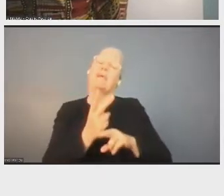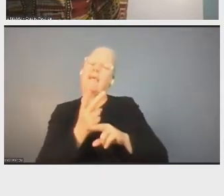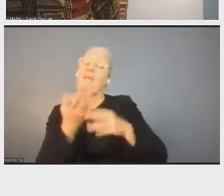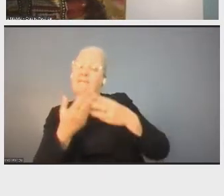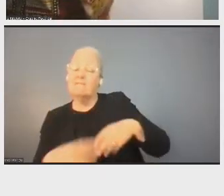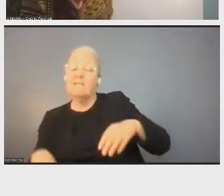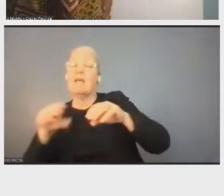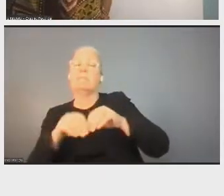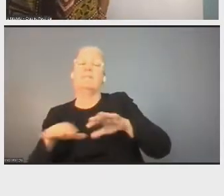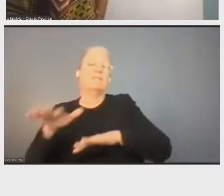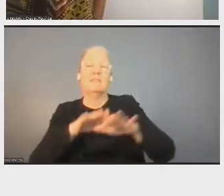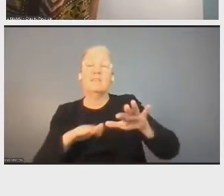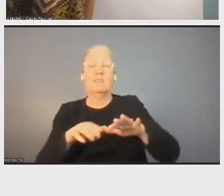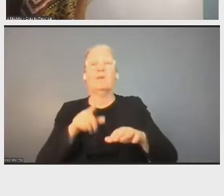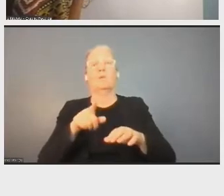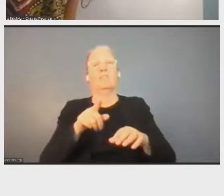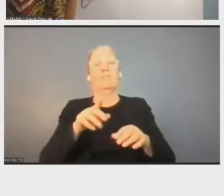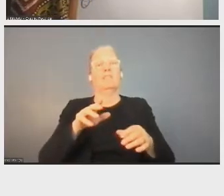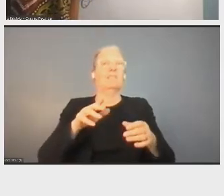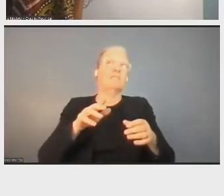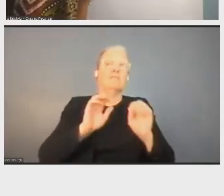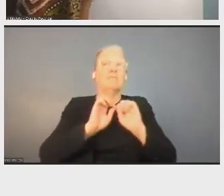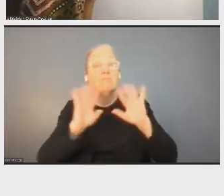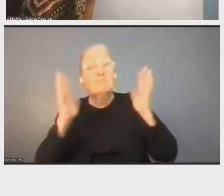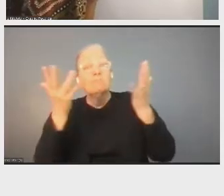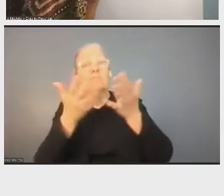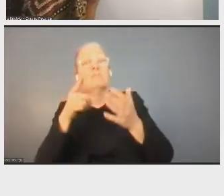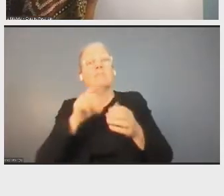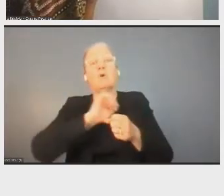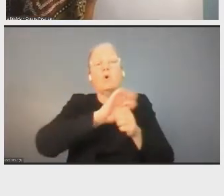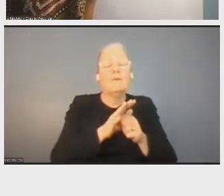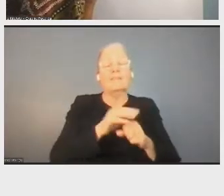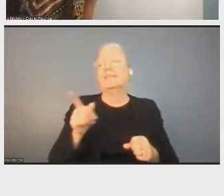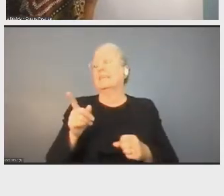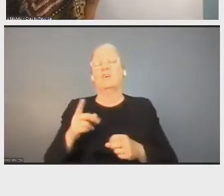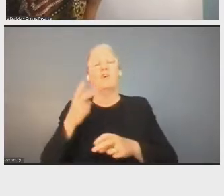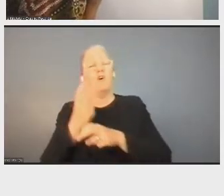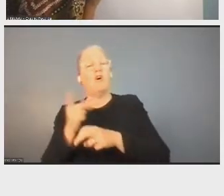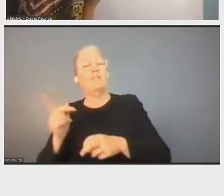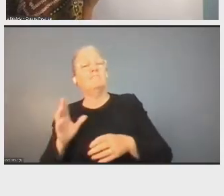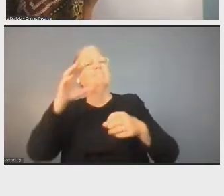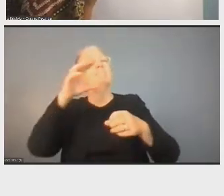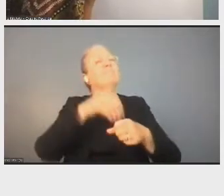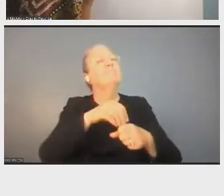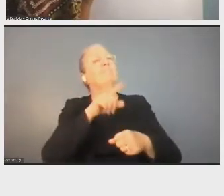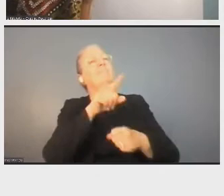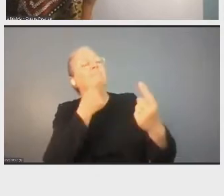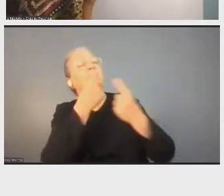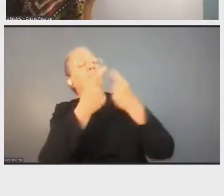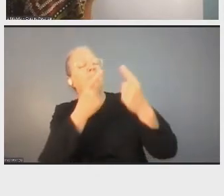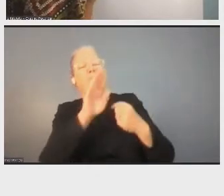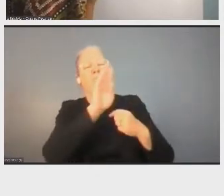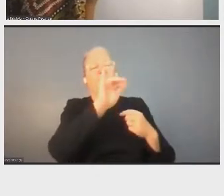the pandemic, and how they've been affected, that make it difficult for them to participate in the biodiversity conversation.